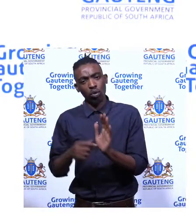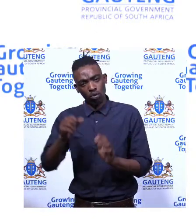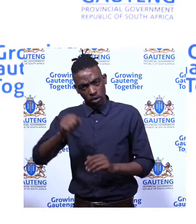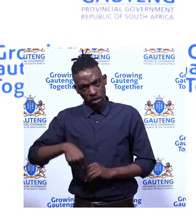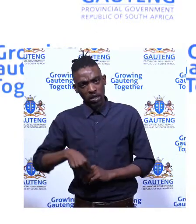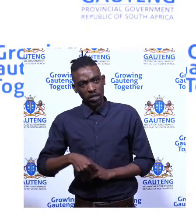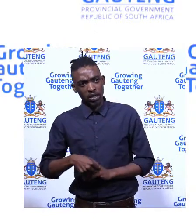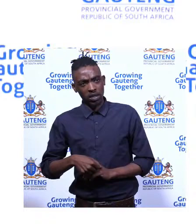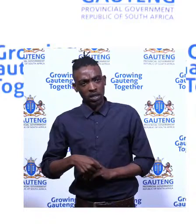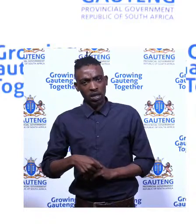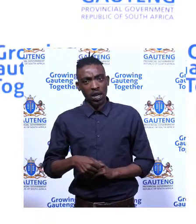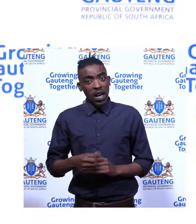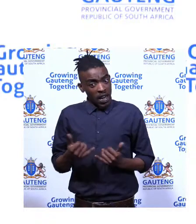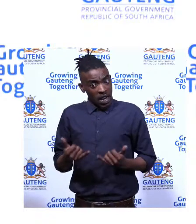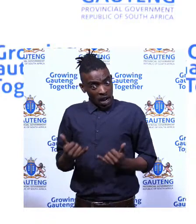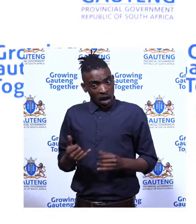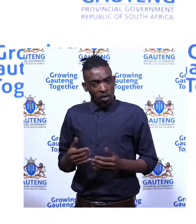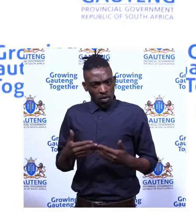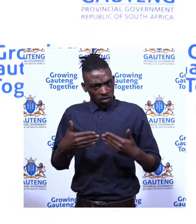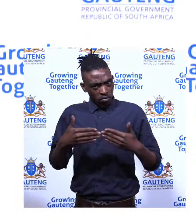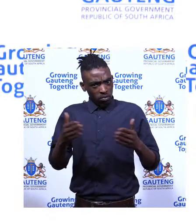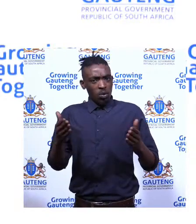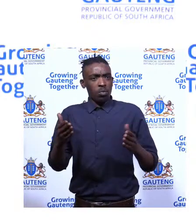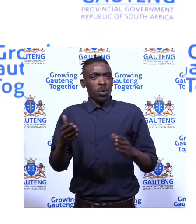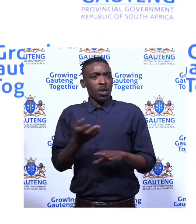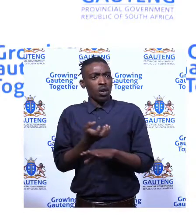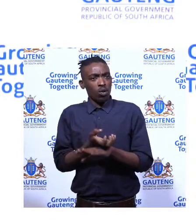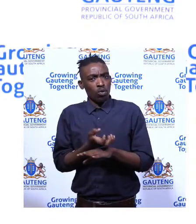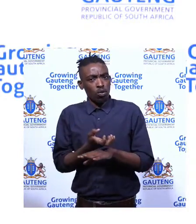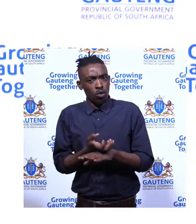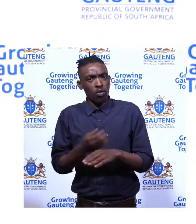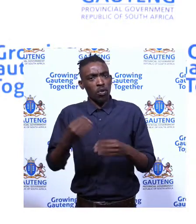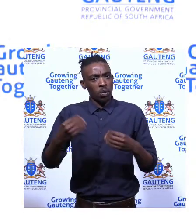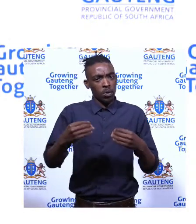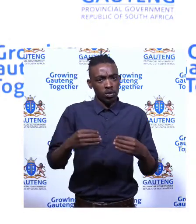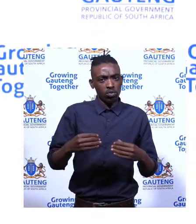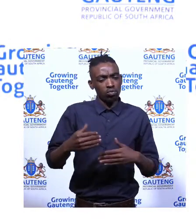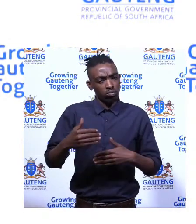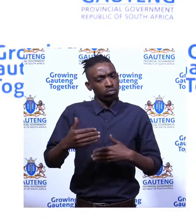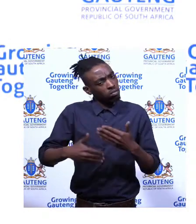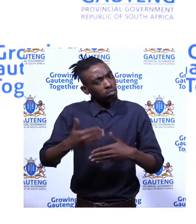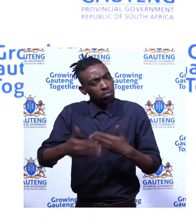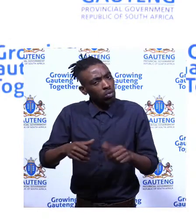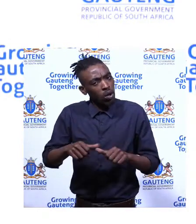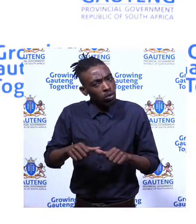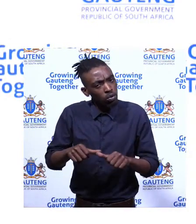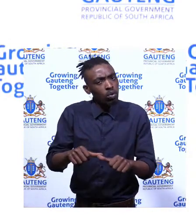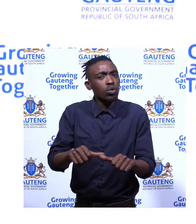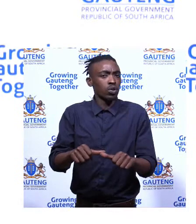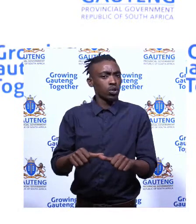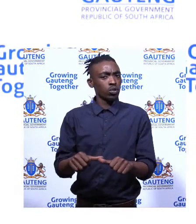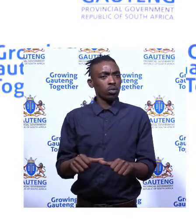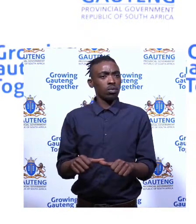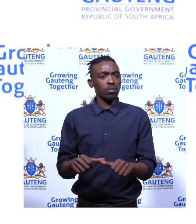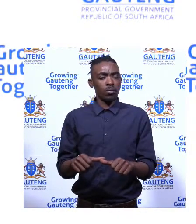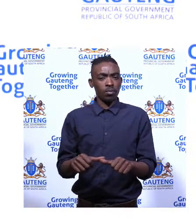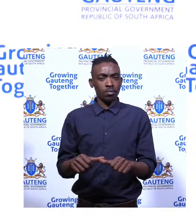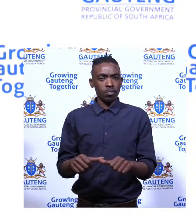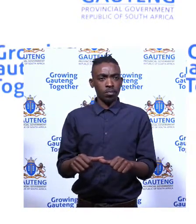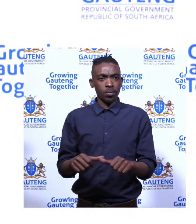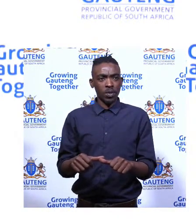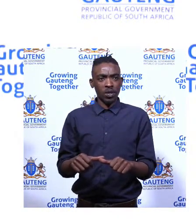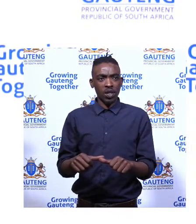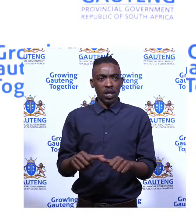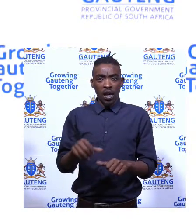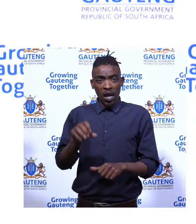further open the economy, yes, I think from where we sit, we will continue to, if you